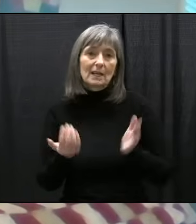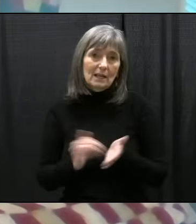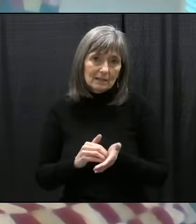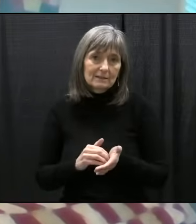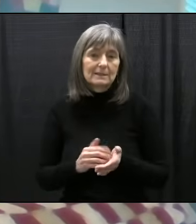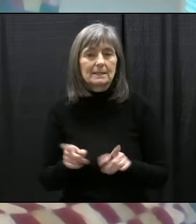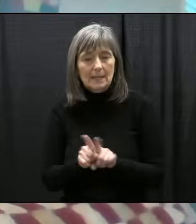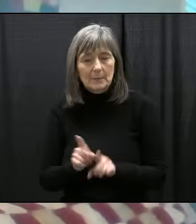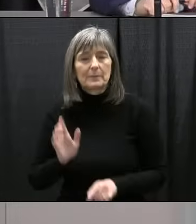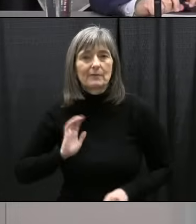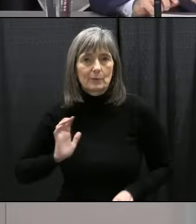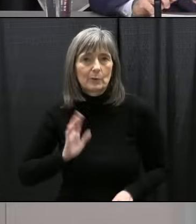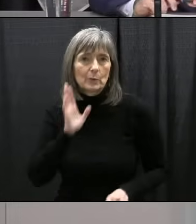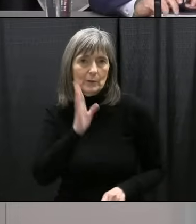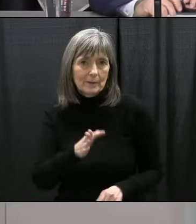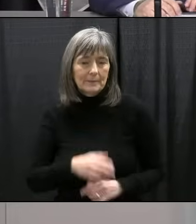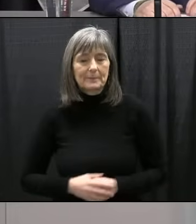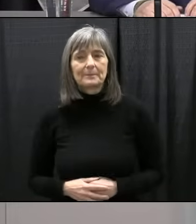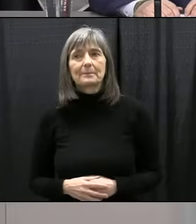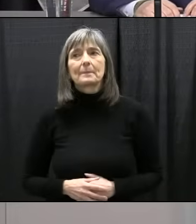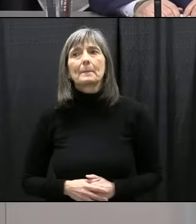well.